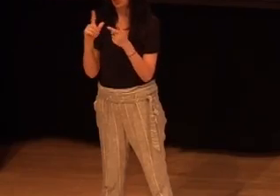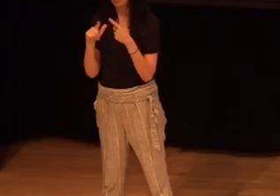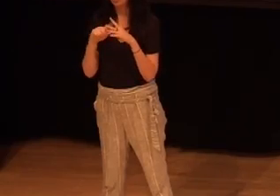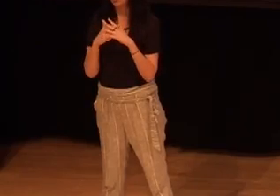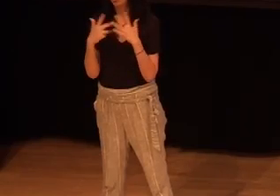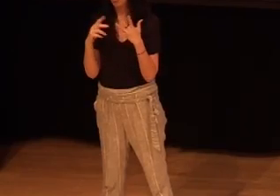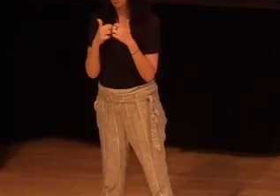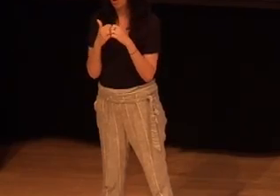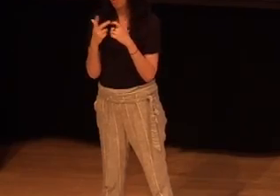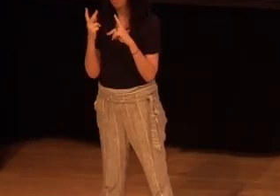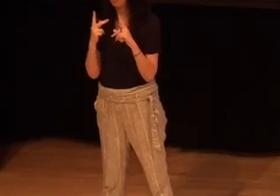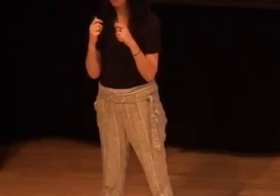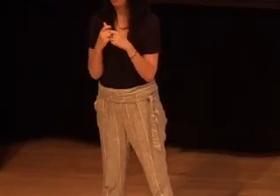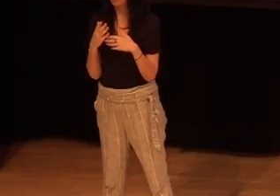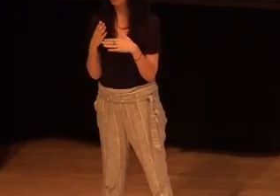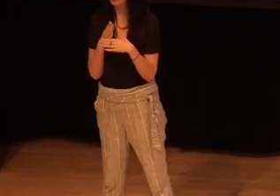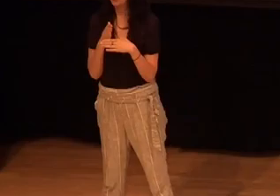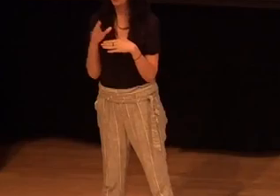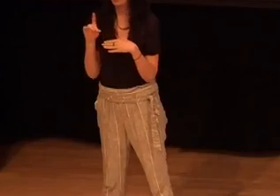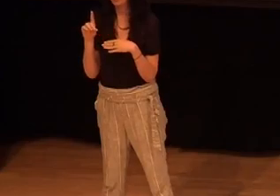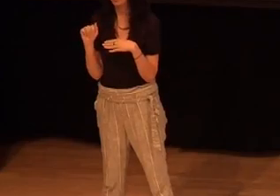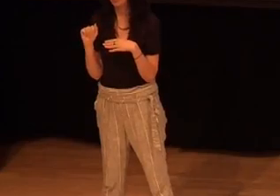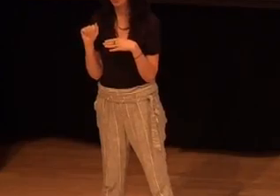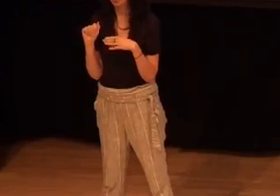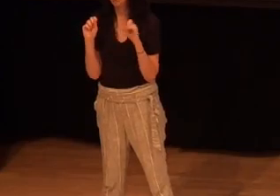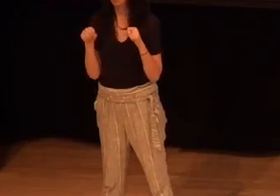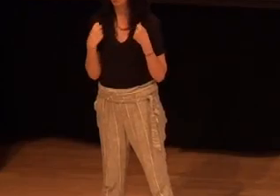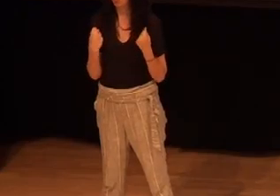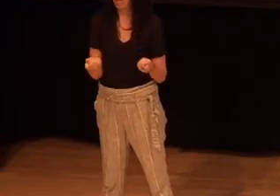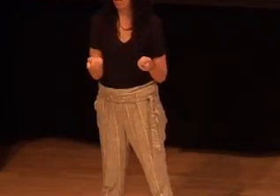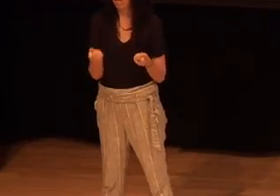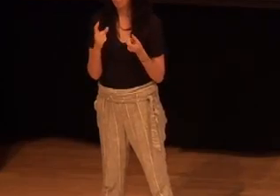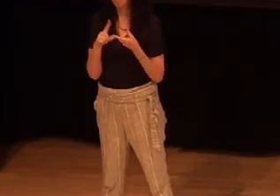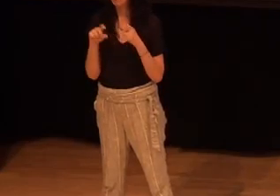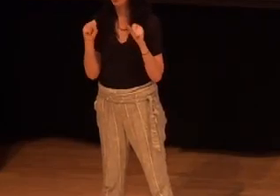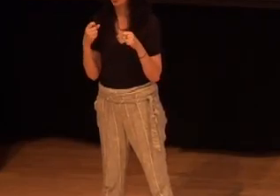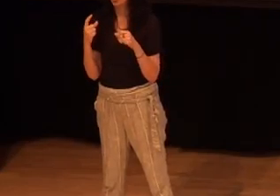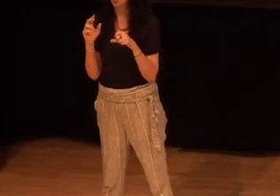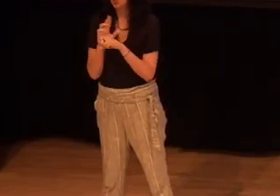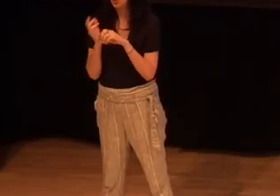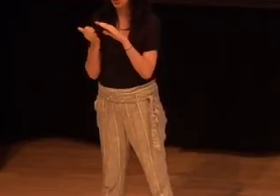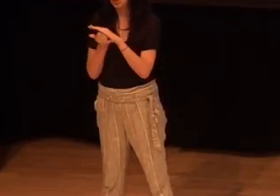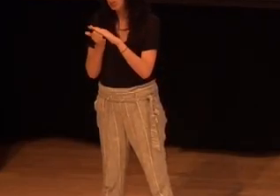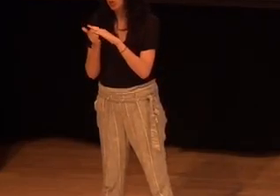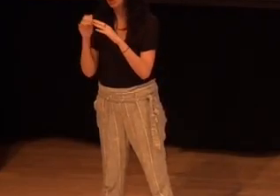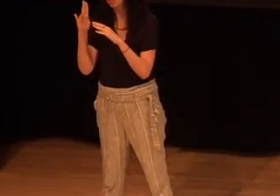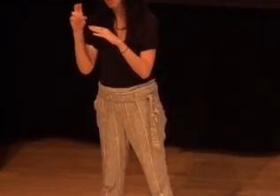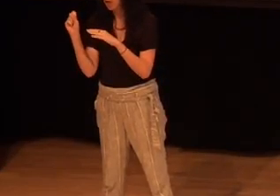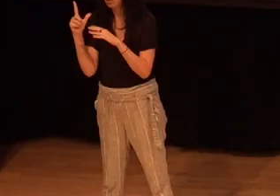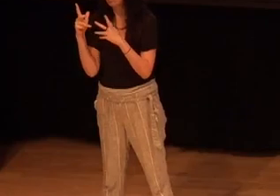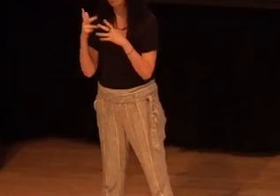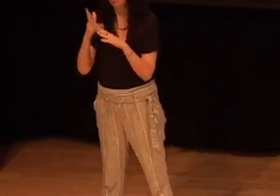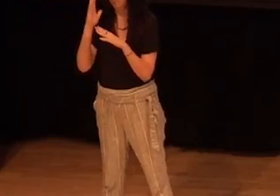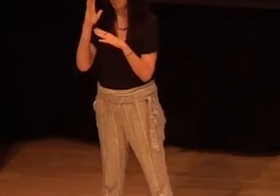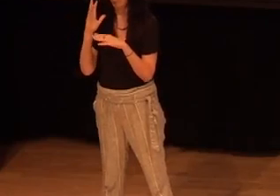might say, people with moderate disabilities who were able to drive and, for the most part, use mass transit in the bad old days